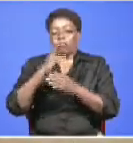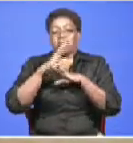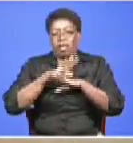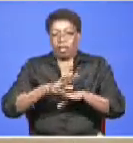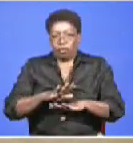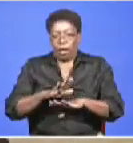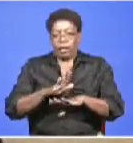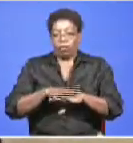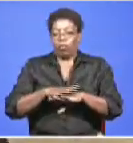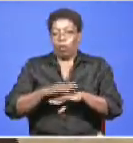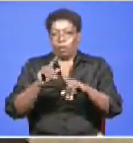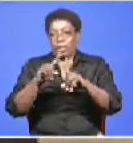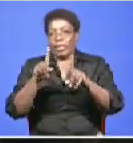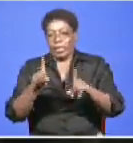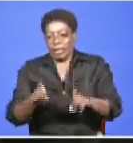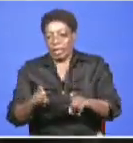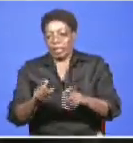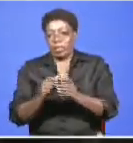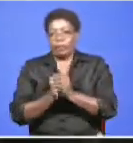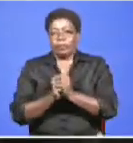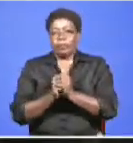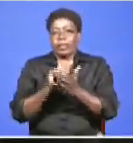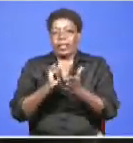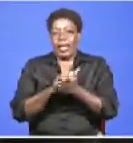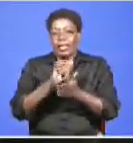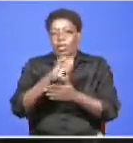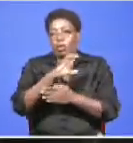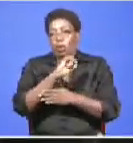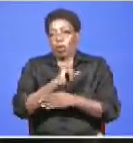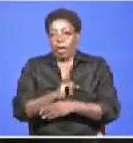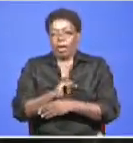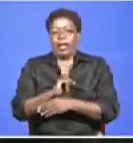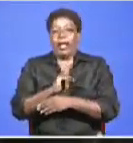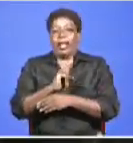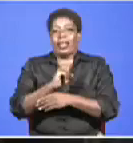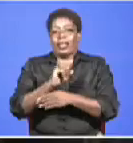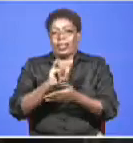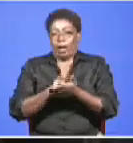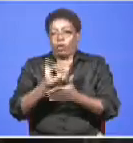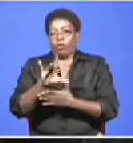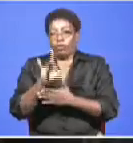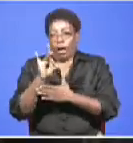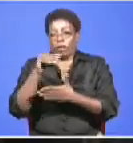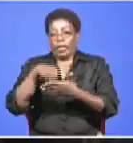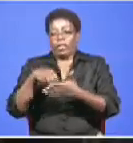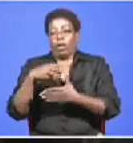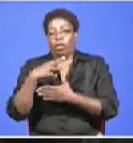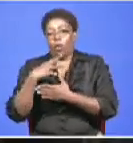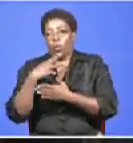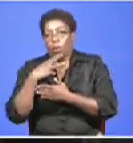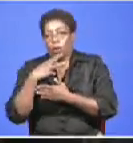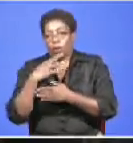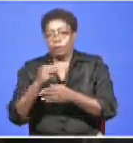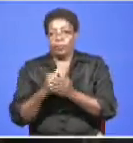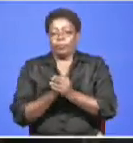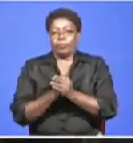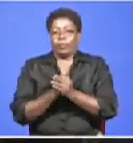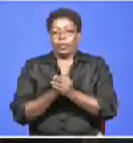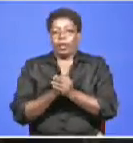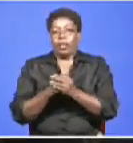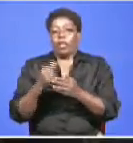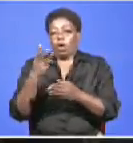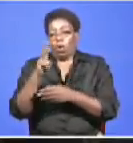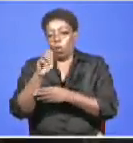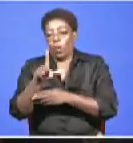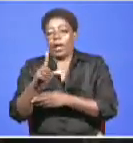based on the tests, that E. coli was discovered in the water, the well